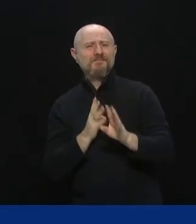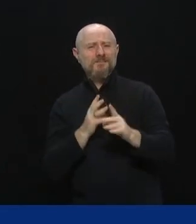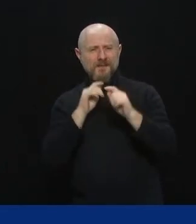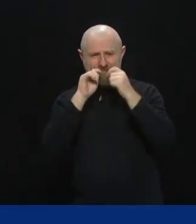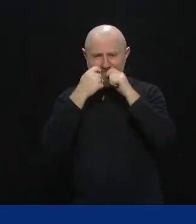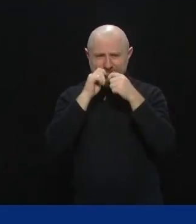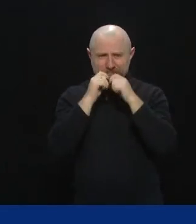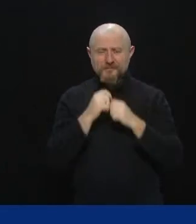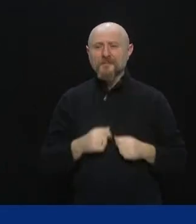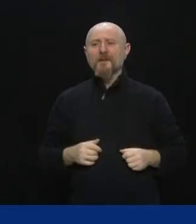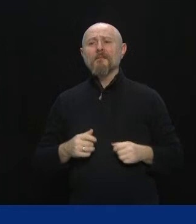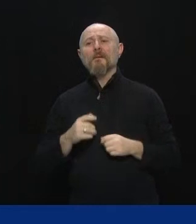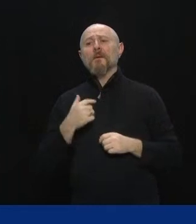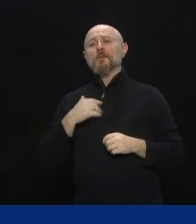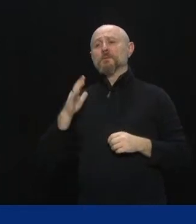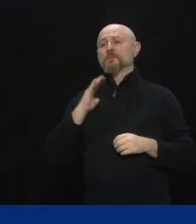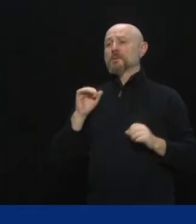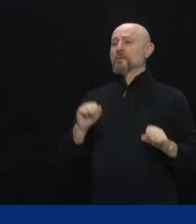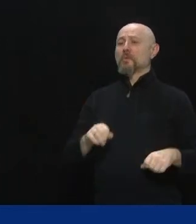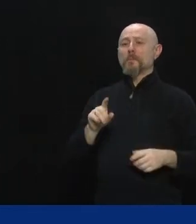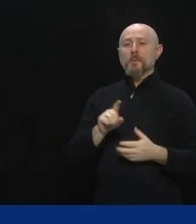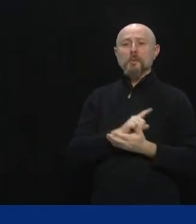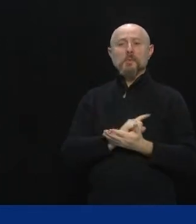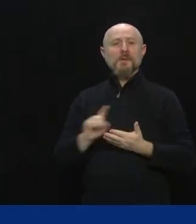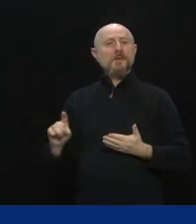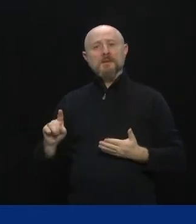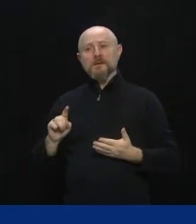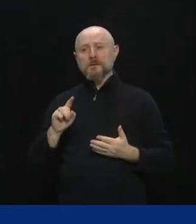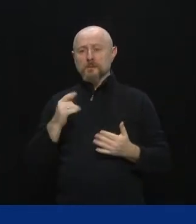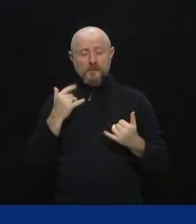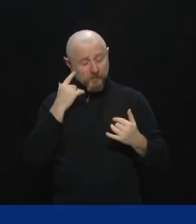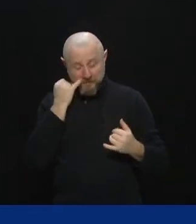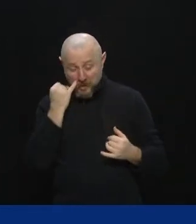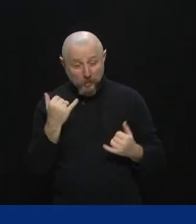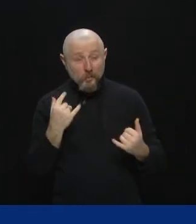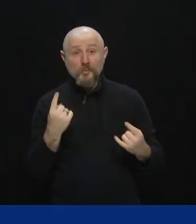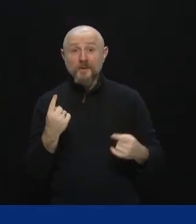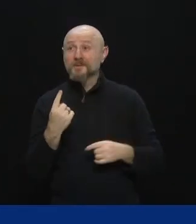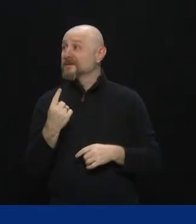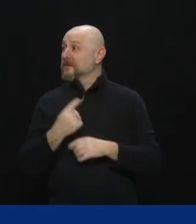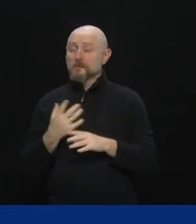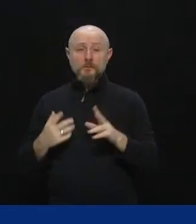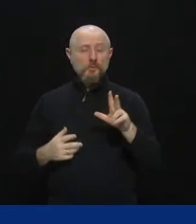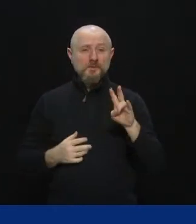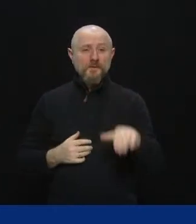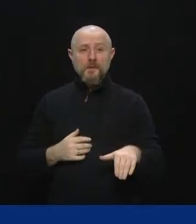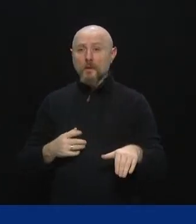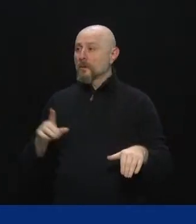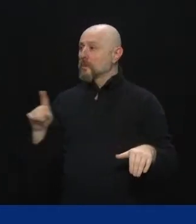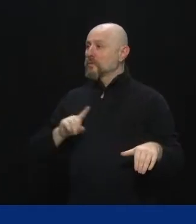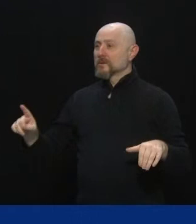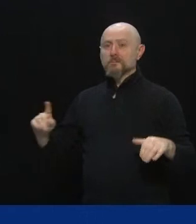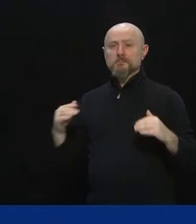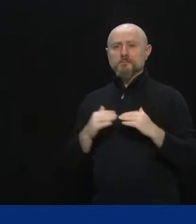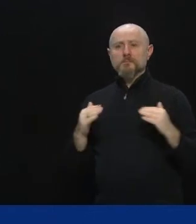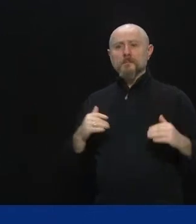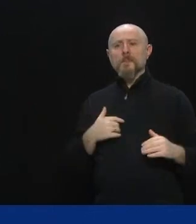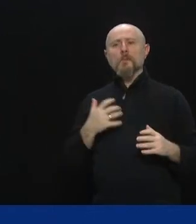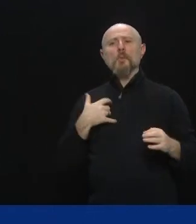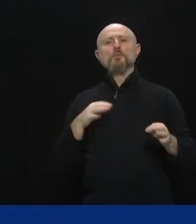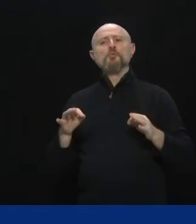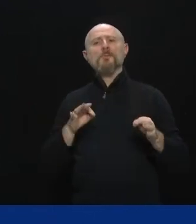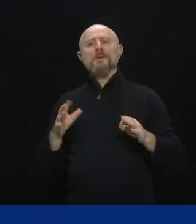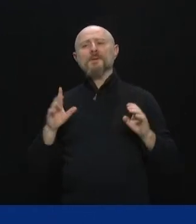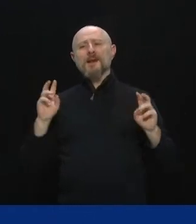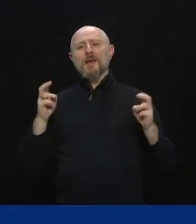been a weekly total not that long ago, and that is 37,000 tests in one day. And you know, you've heard me describe what a military-style operation